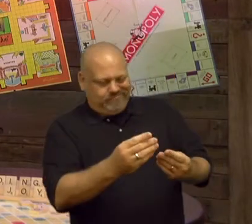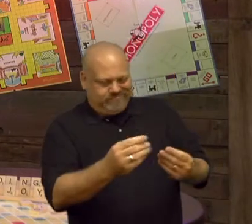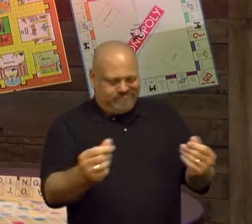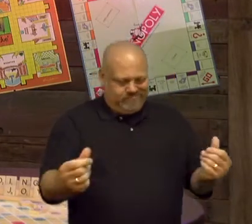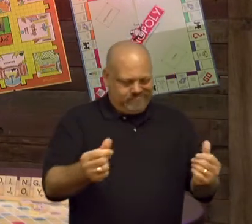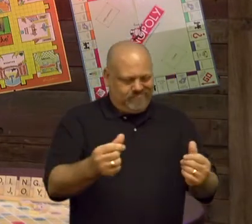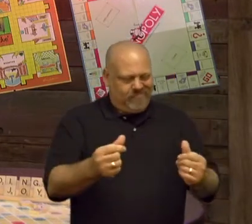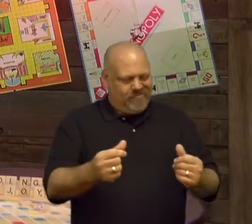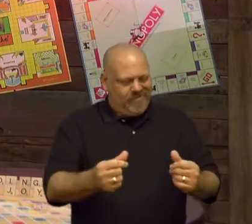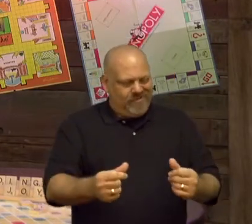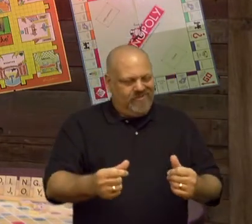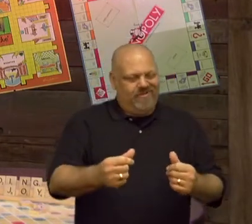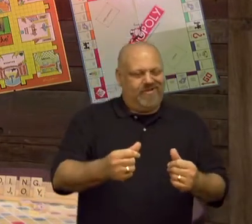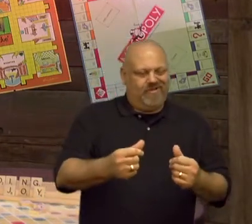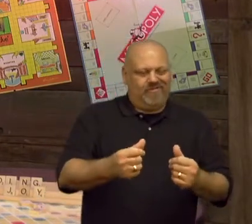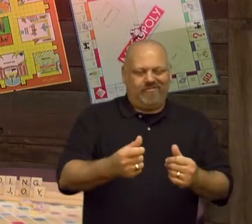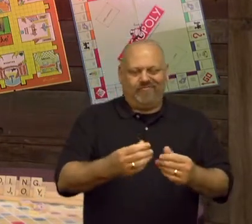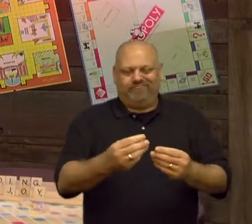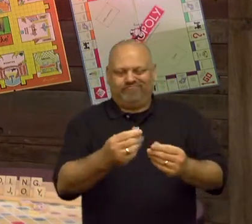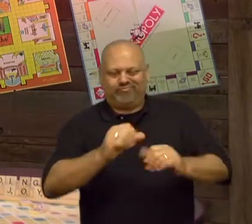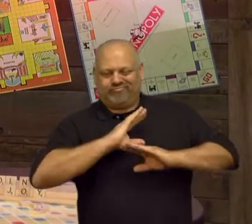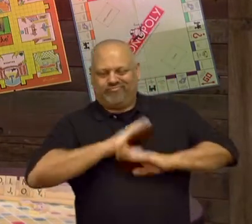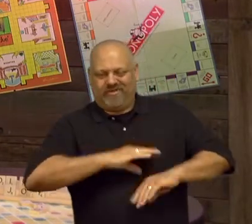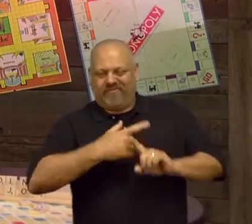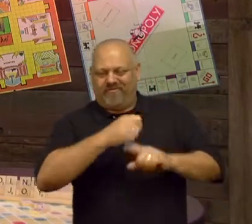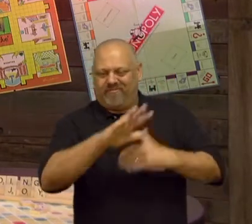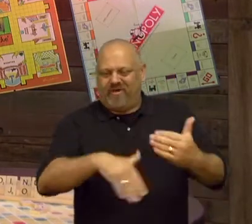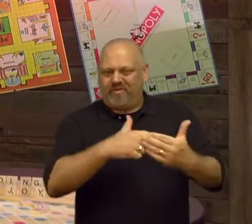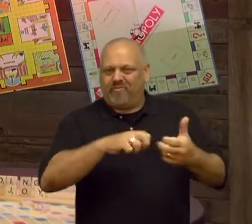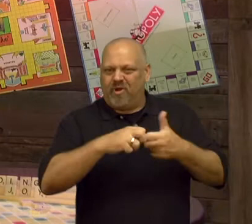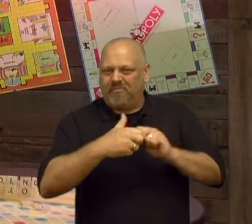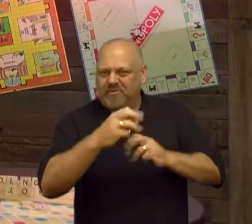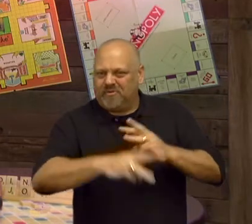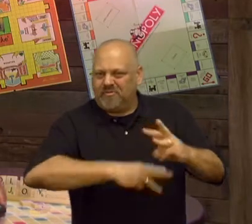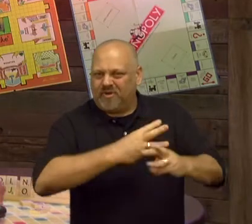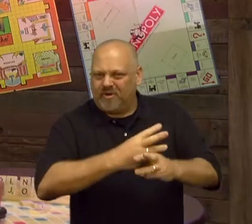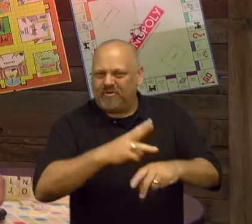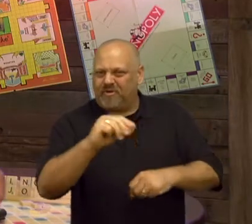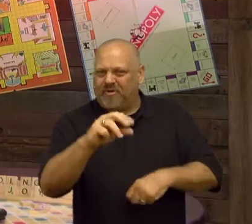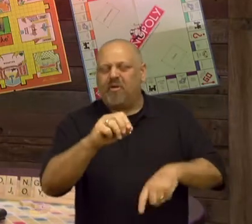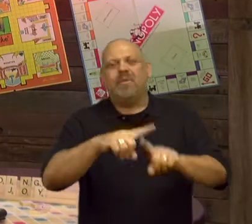would absolve you from all the problems of this world. But what he has promised you is